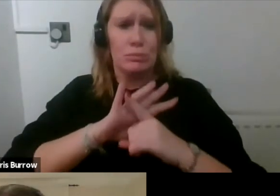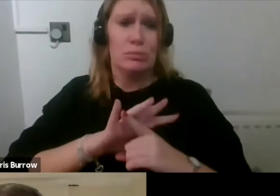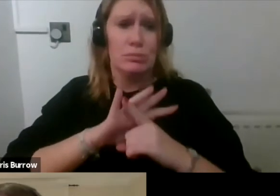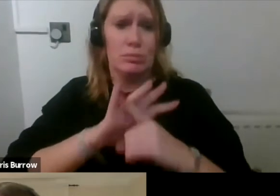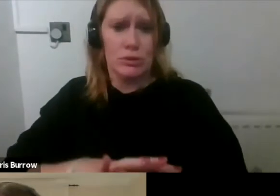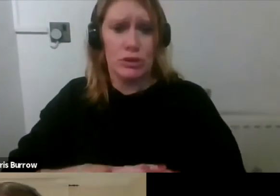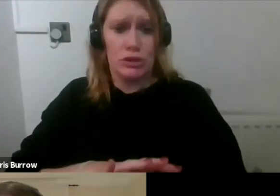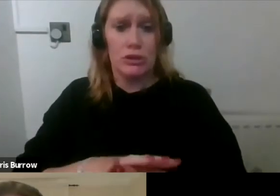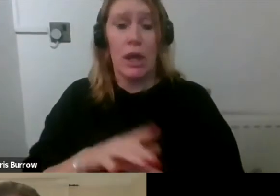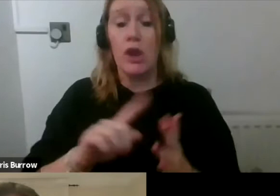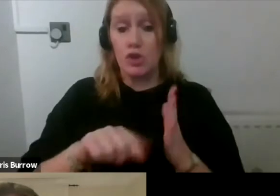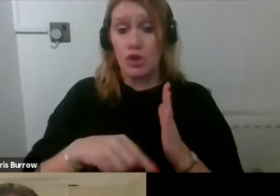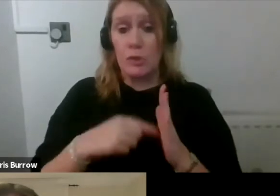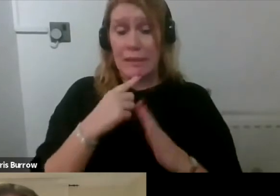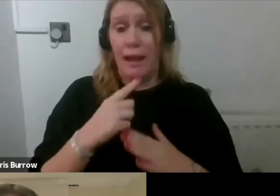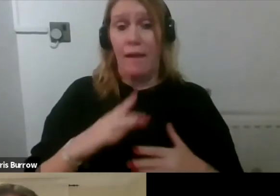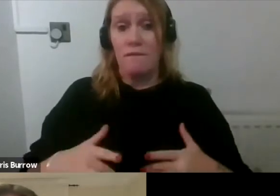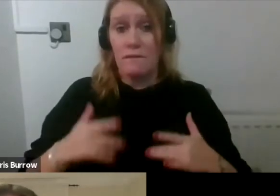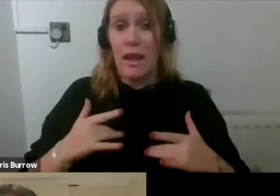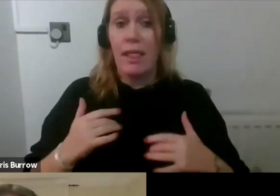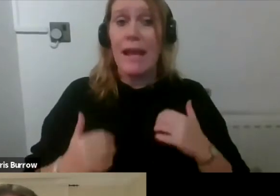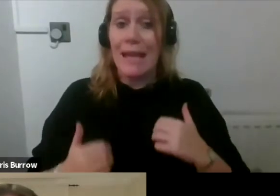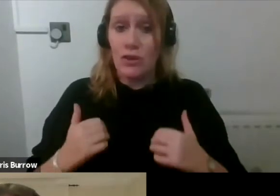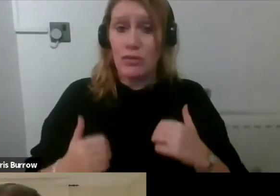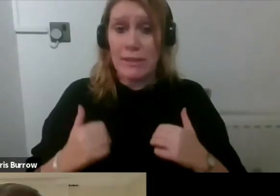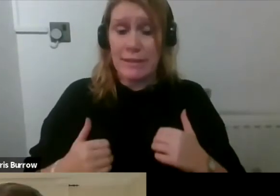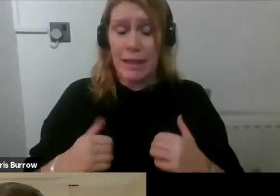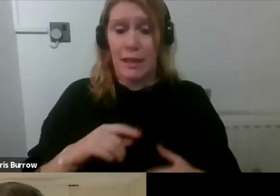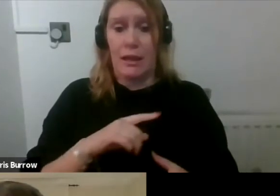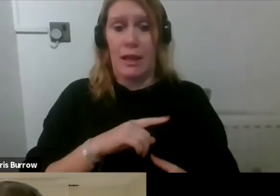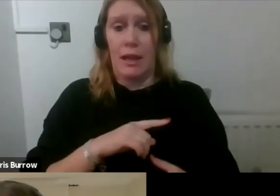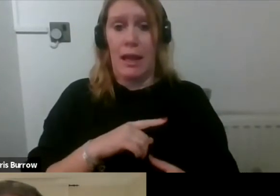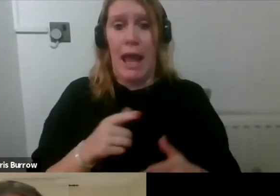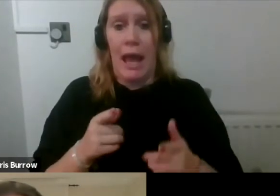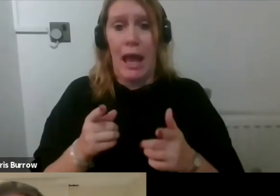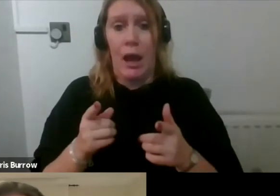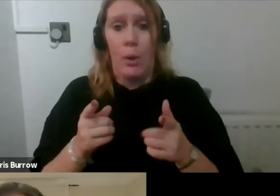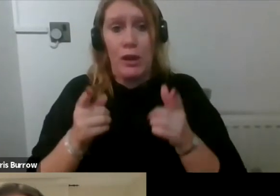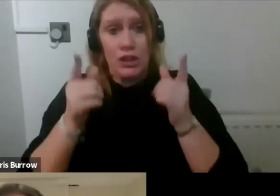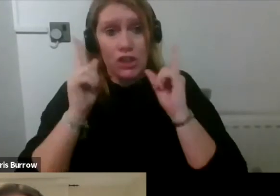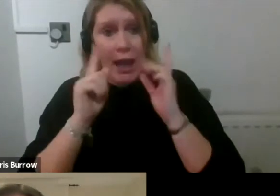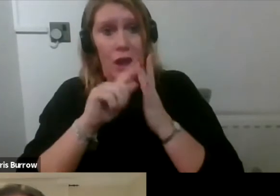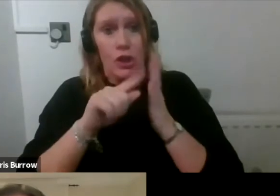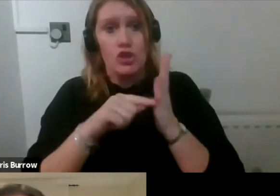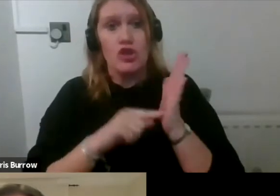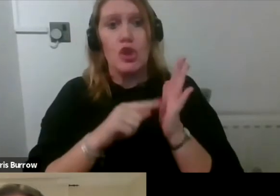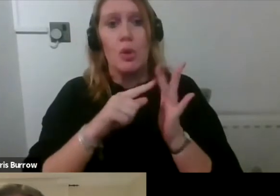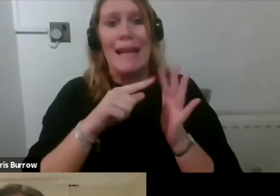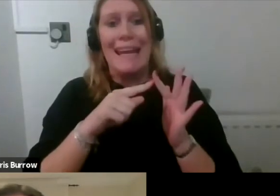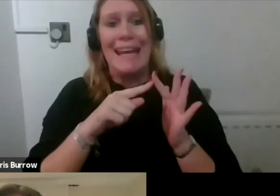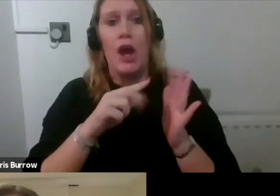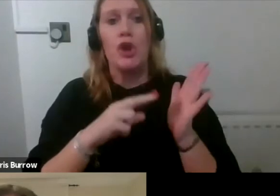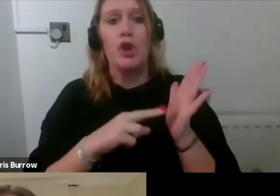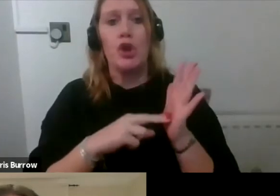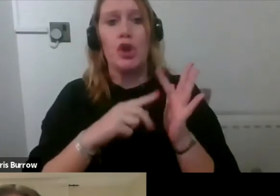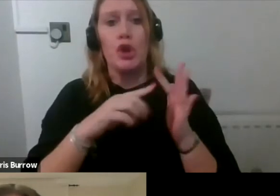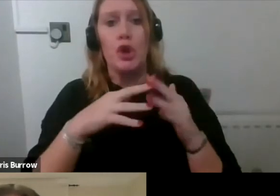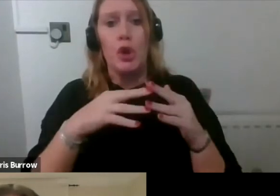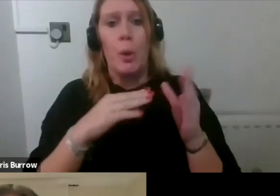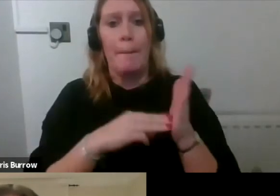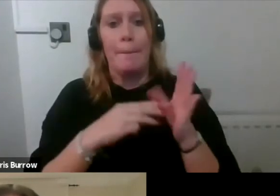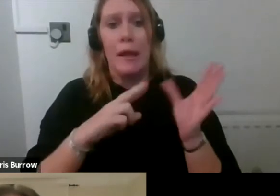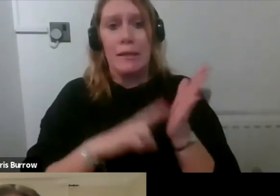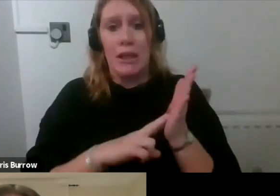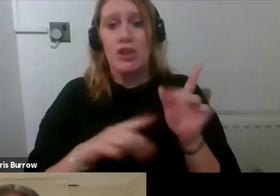so interesting. I mean, our chair, Julie Newman, is in the audience, and she's also my